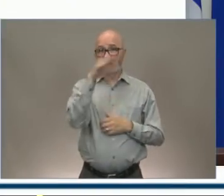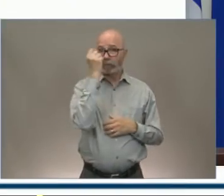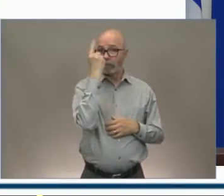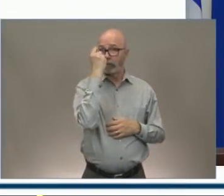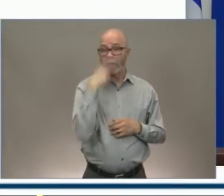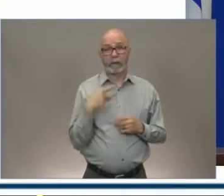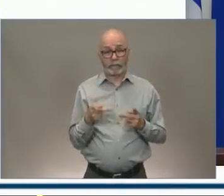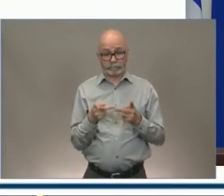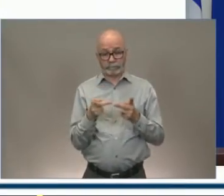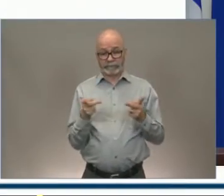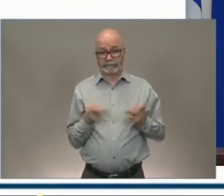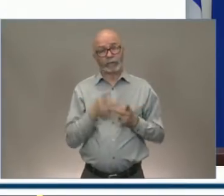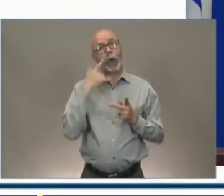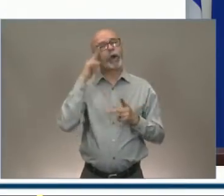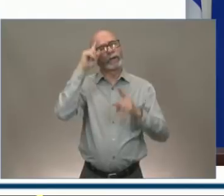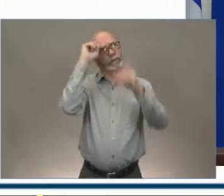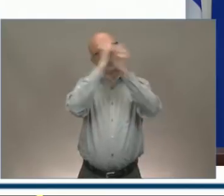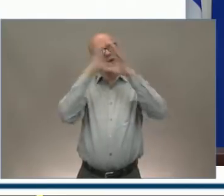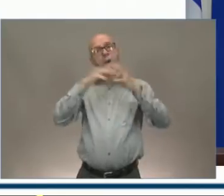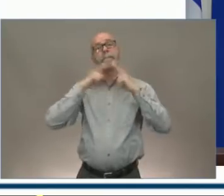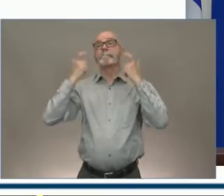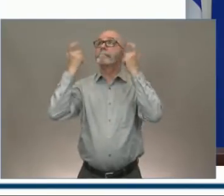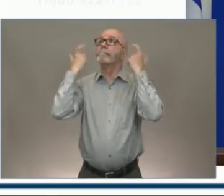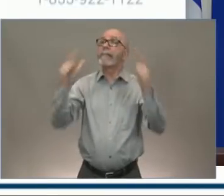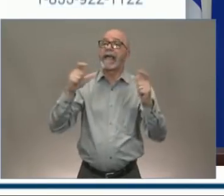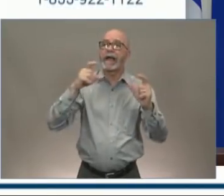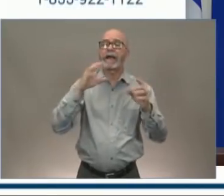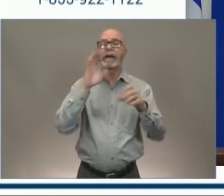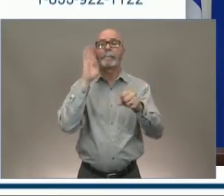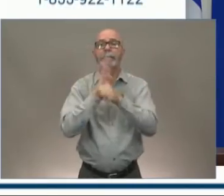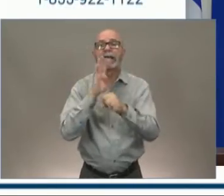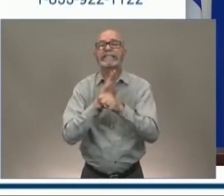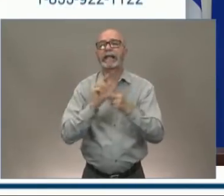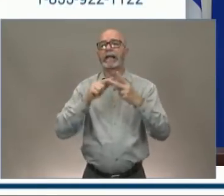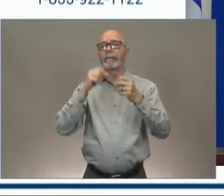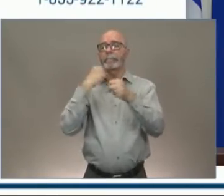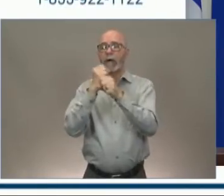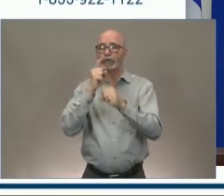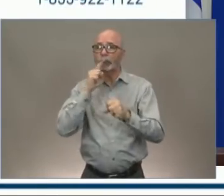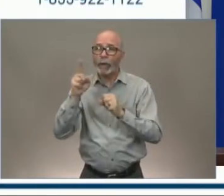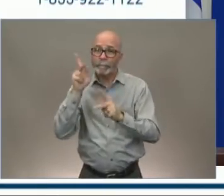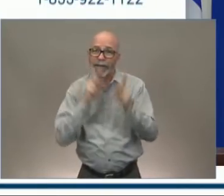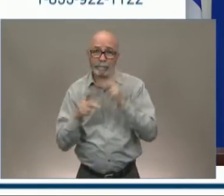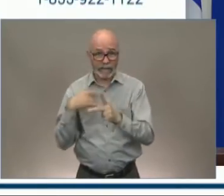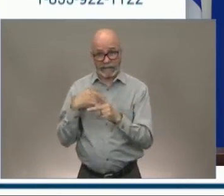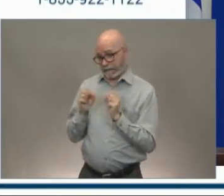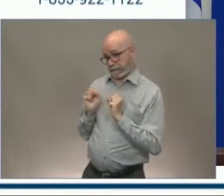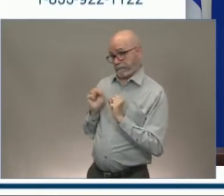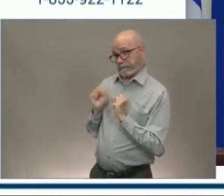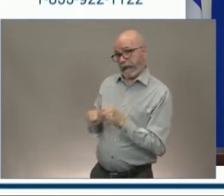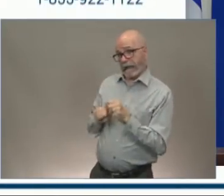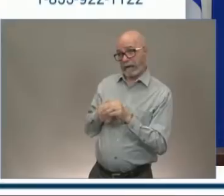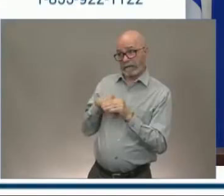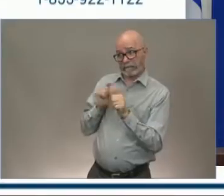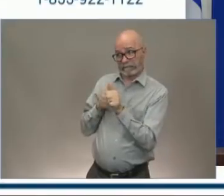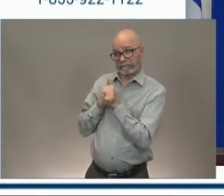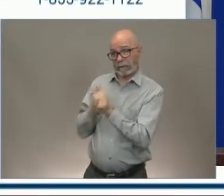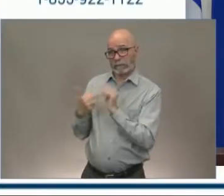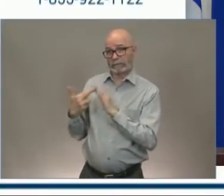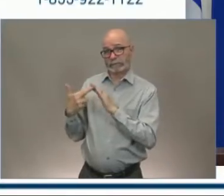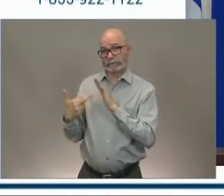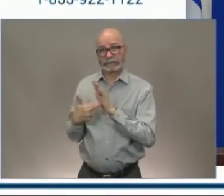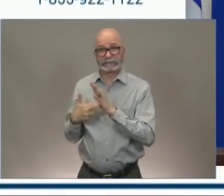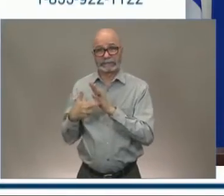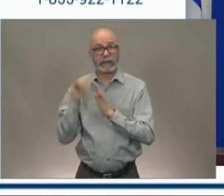would have to be there to ensure the safety of the restrictions being in place, travel into Halifax for those